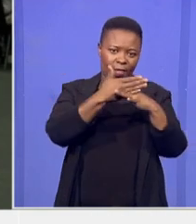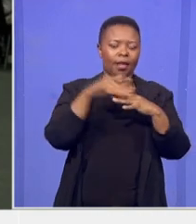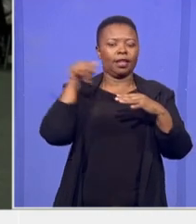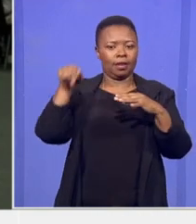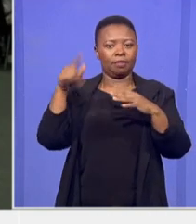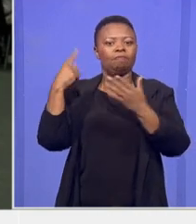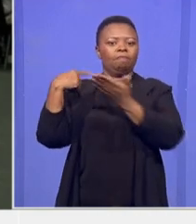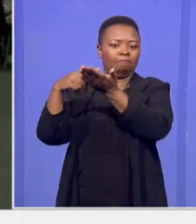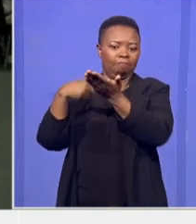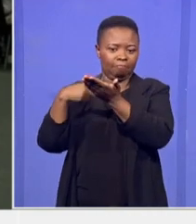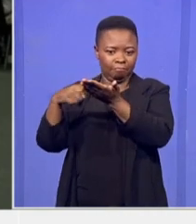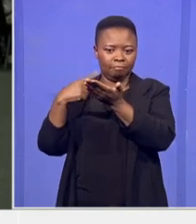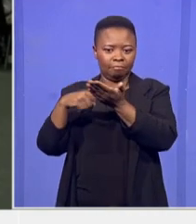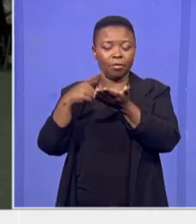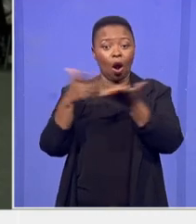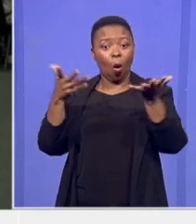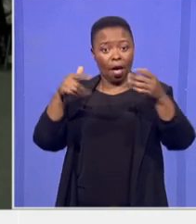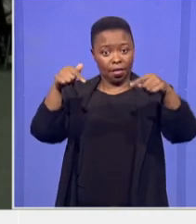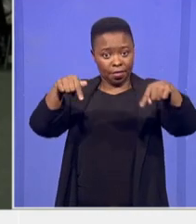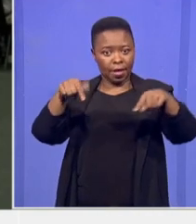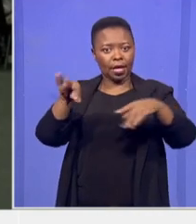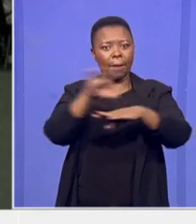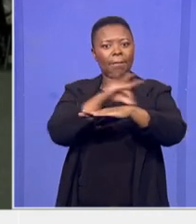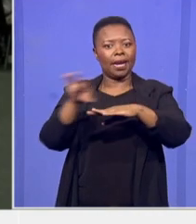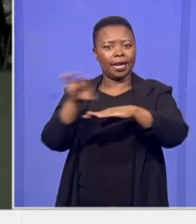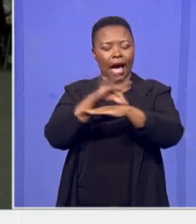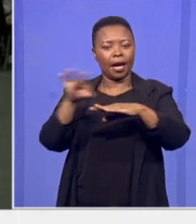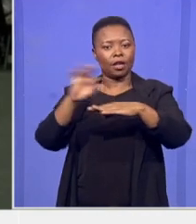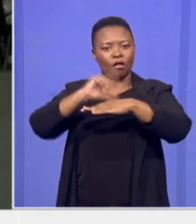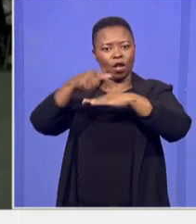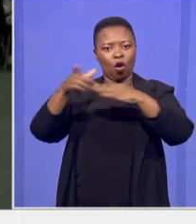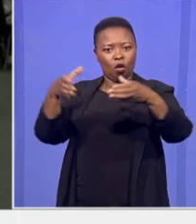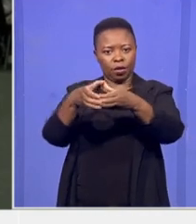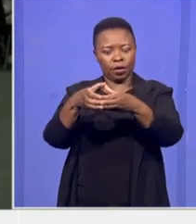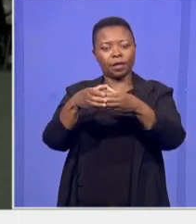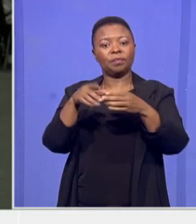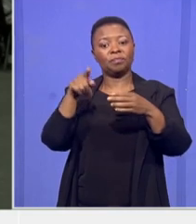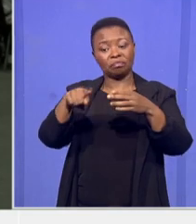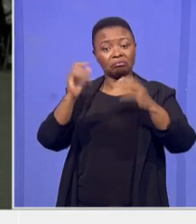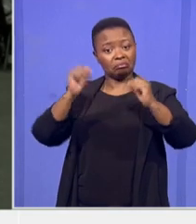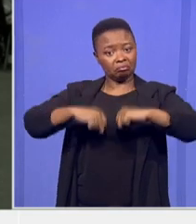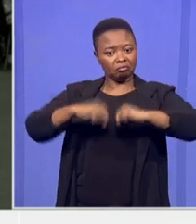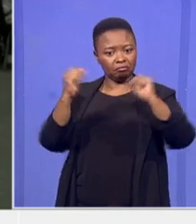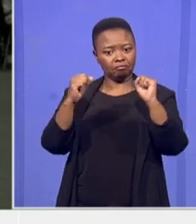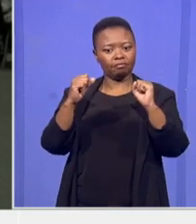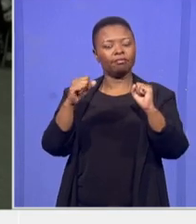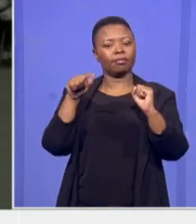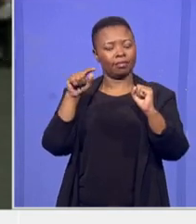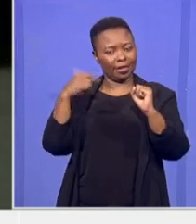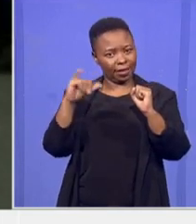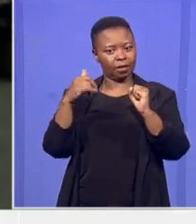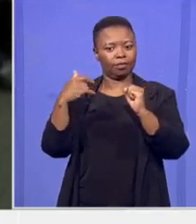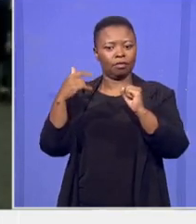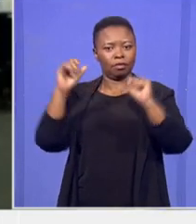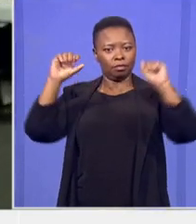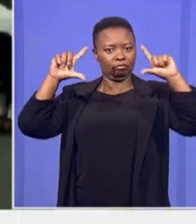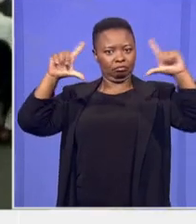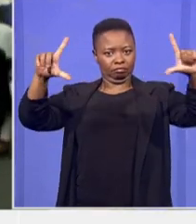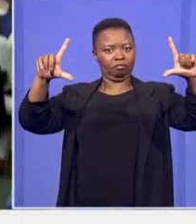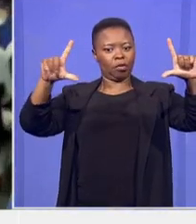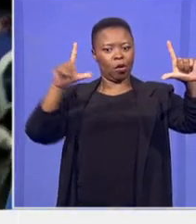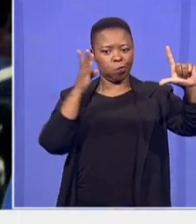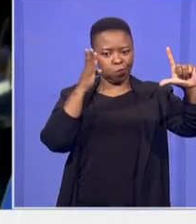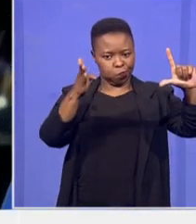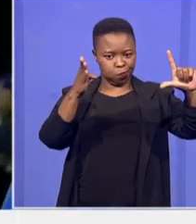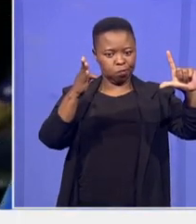by plenary here at the Congress. In fact, it's one of the resolutions that is still up on the board there on the screens that speaks